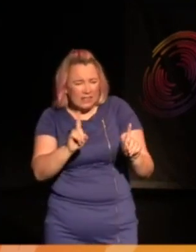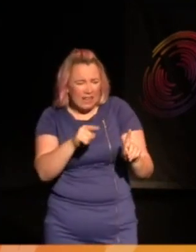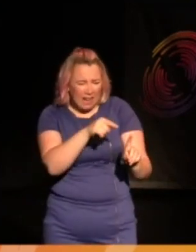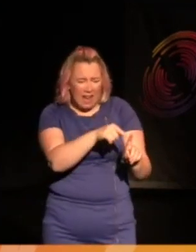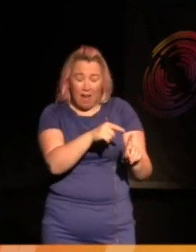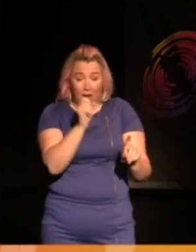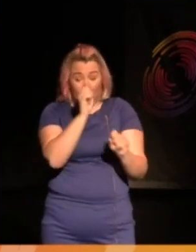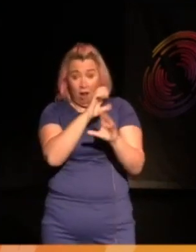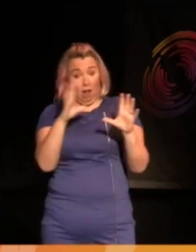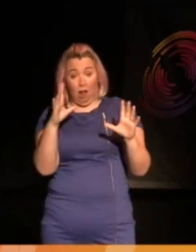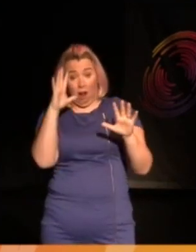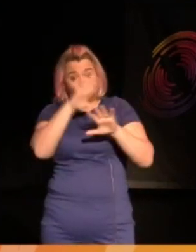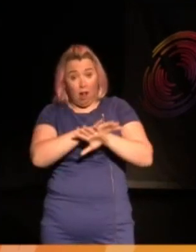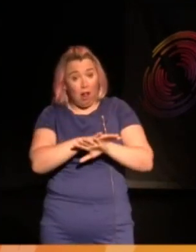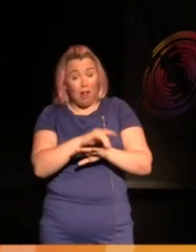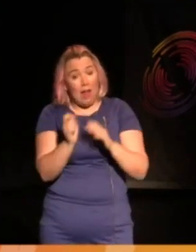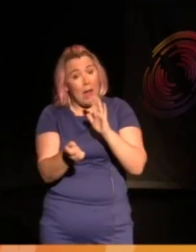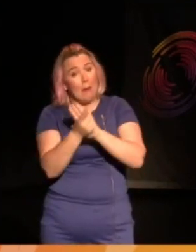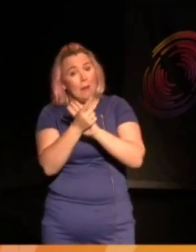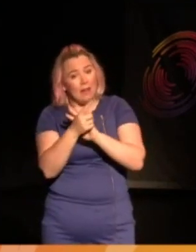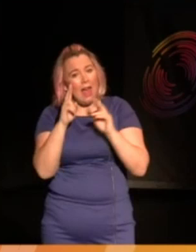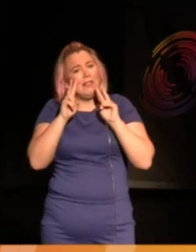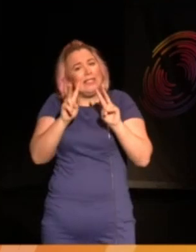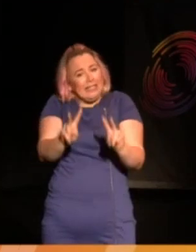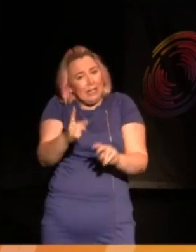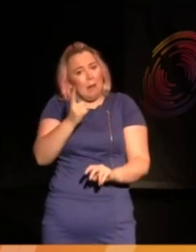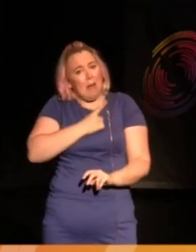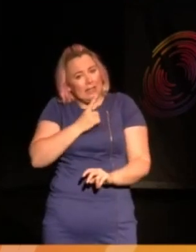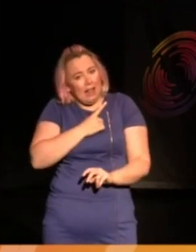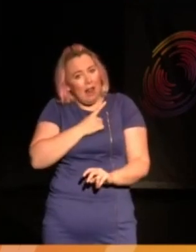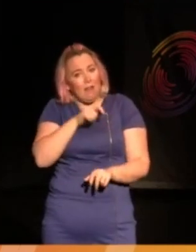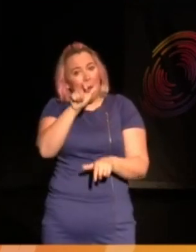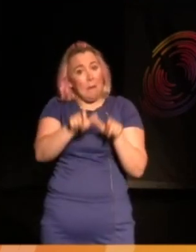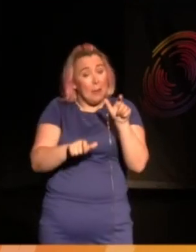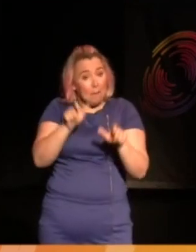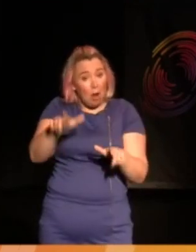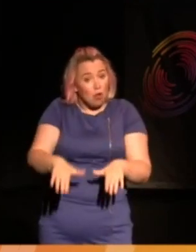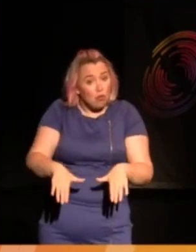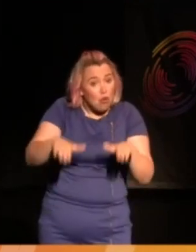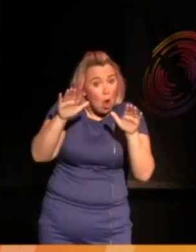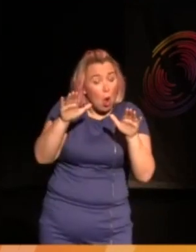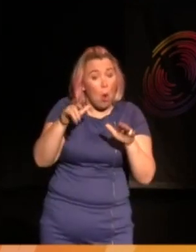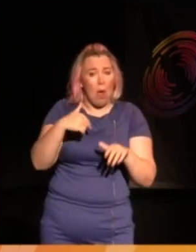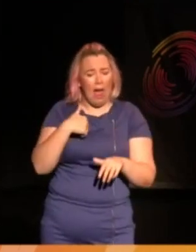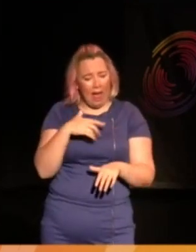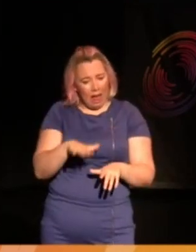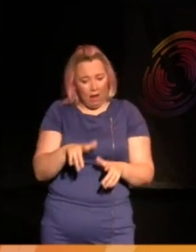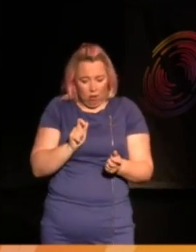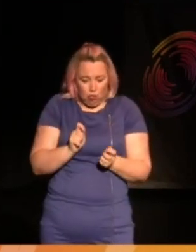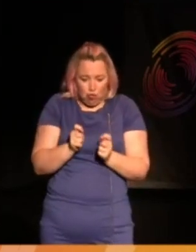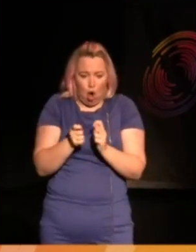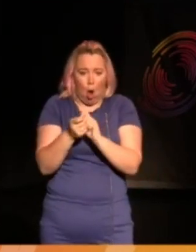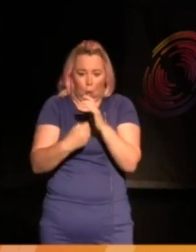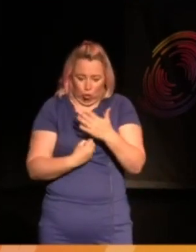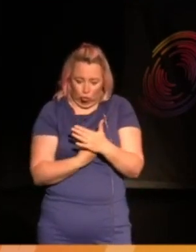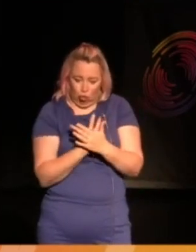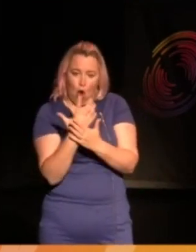But I've seen people grow. I've grown myself,